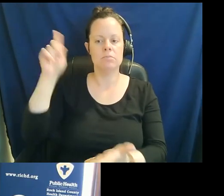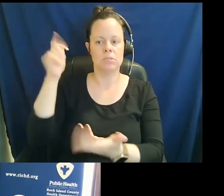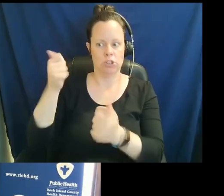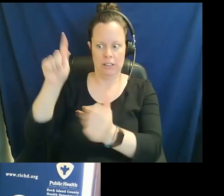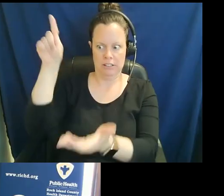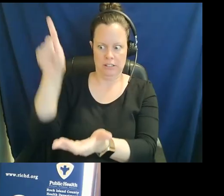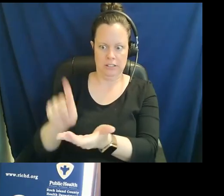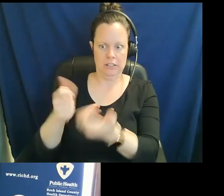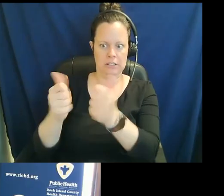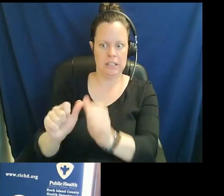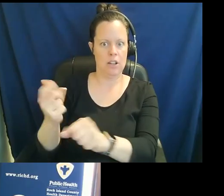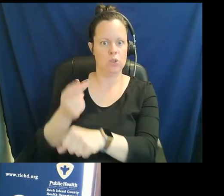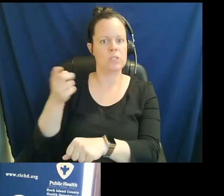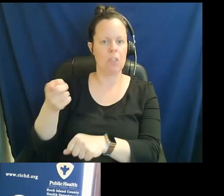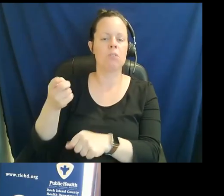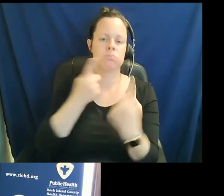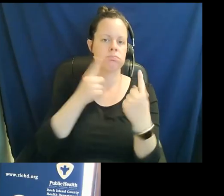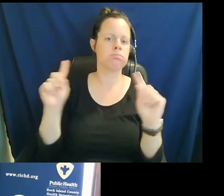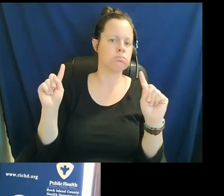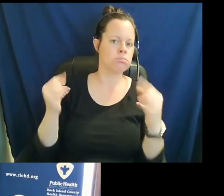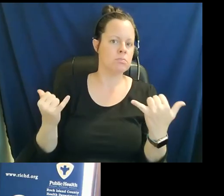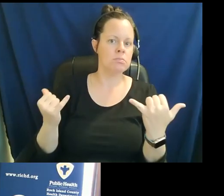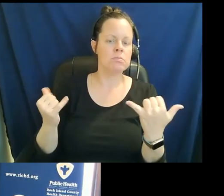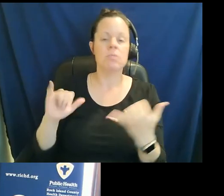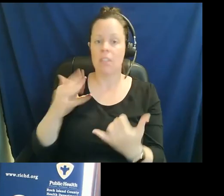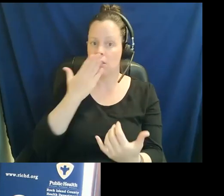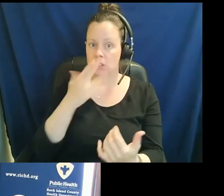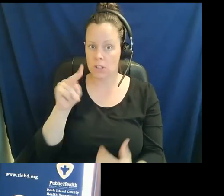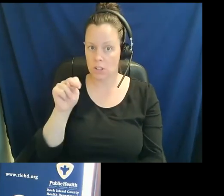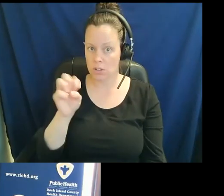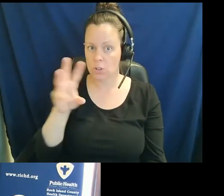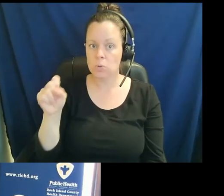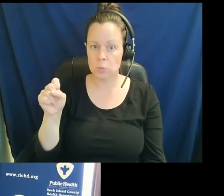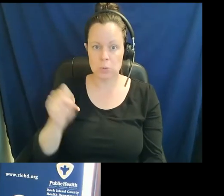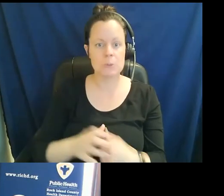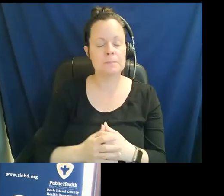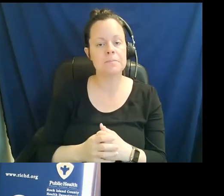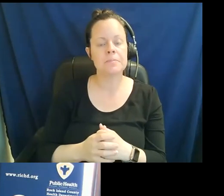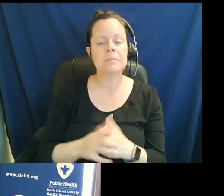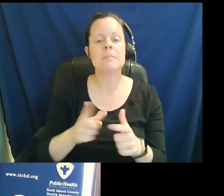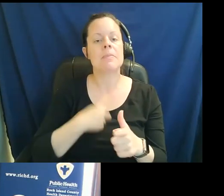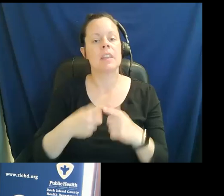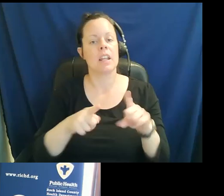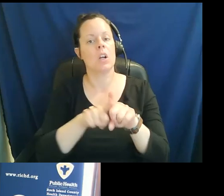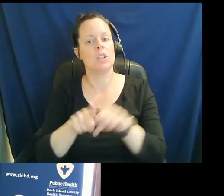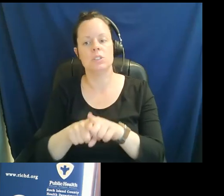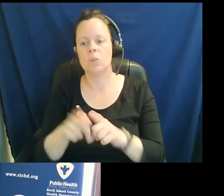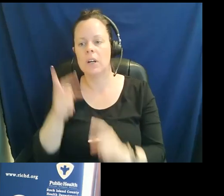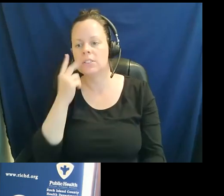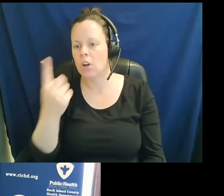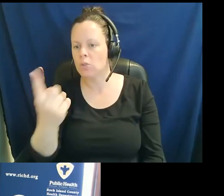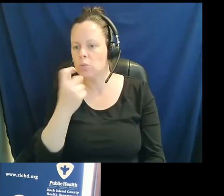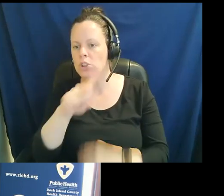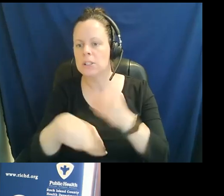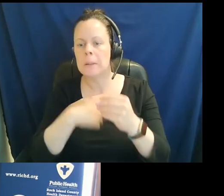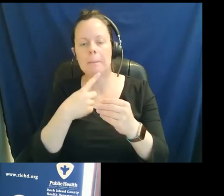are using at the plant are working. So that's good news. And then I also saw the question about